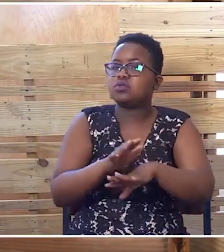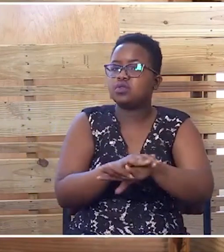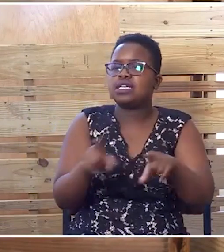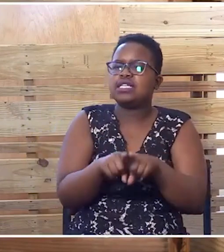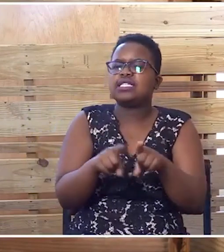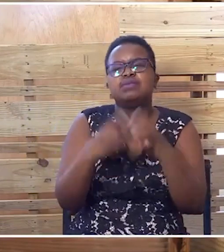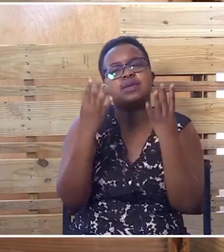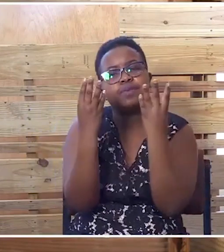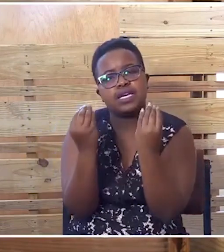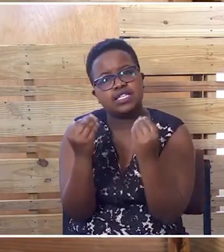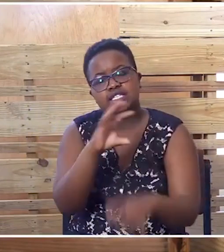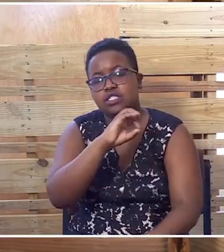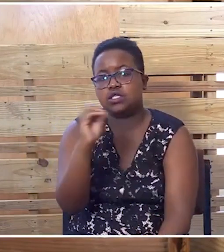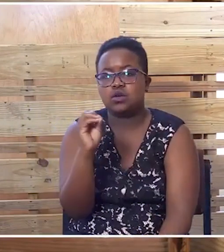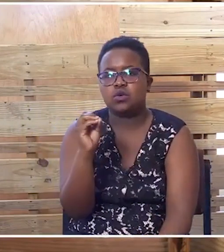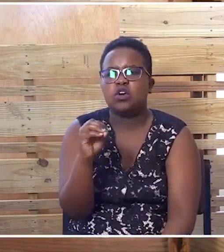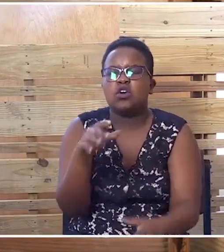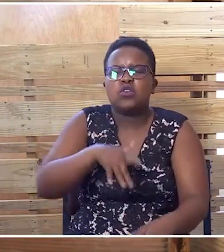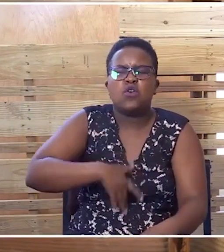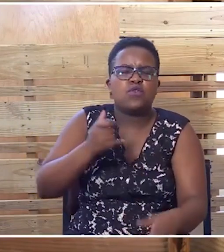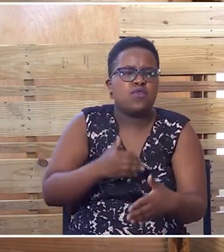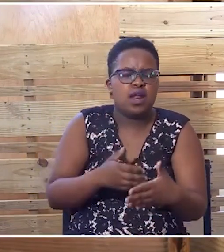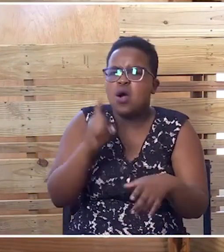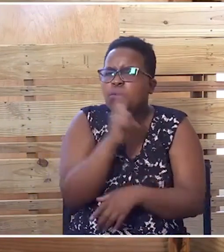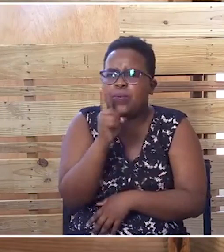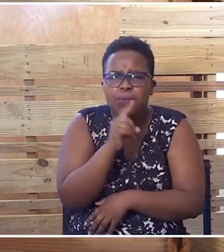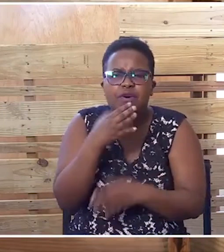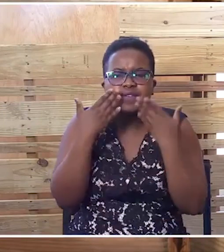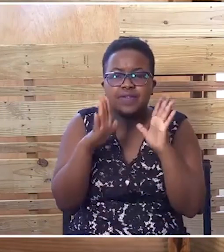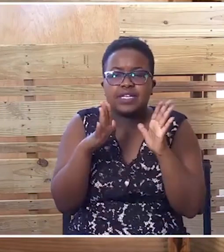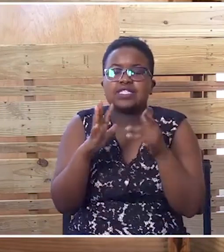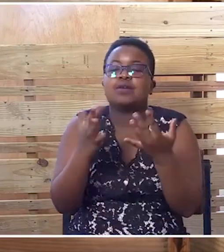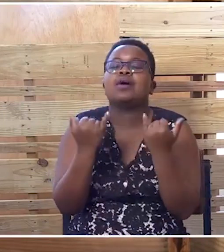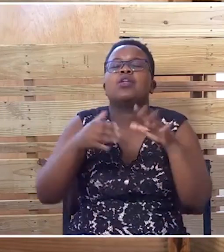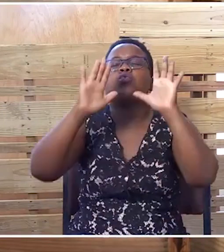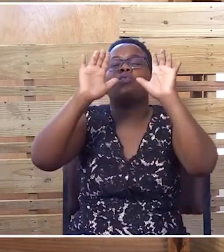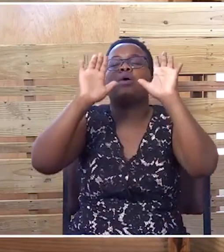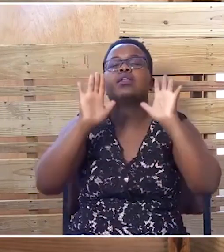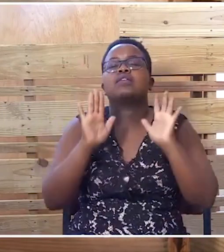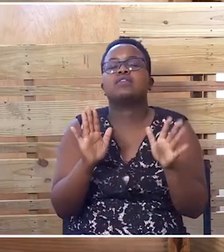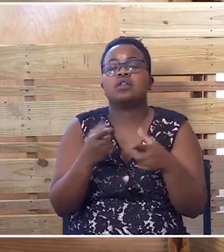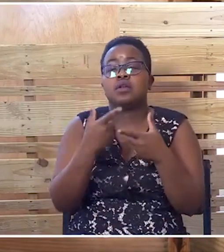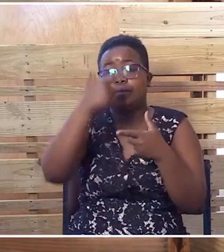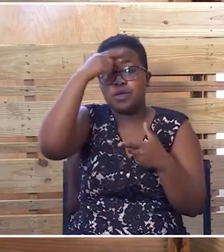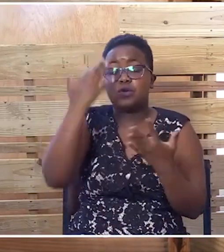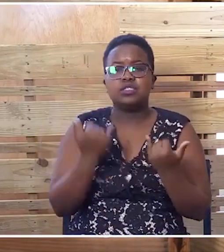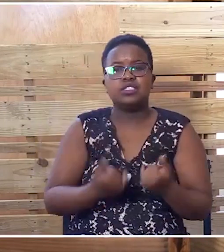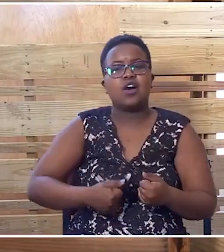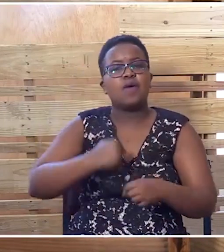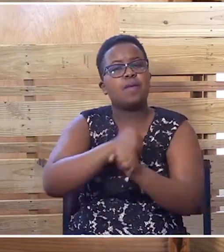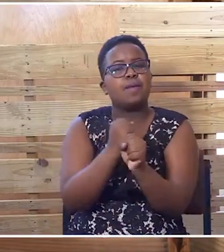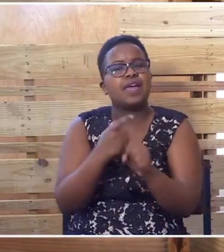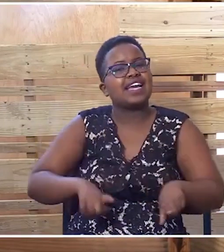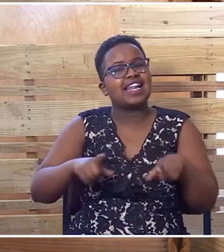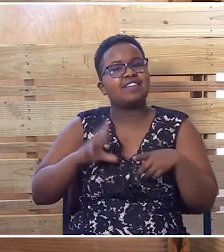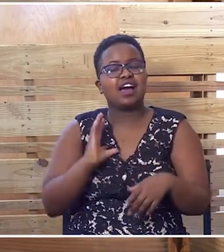you say, you know, we feel they are so strict, but they are wonderful because they make our lives better. And so